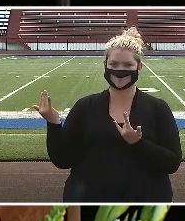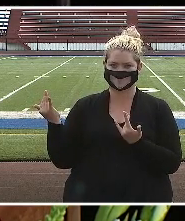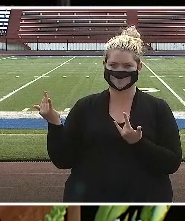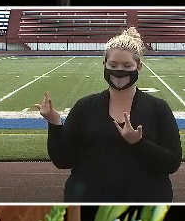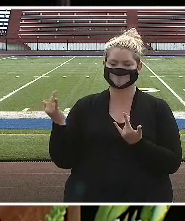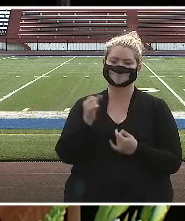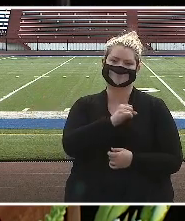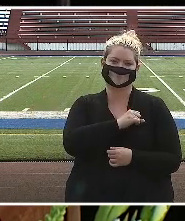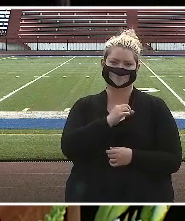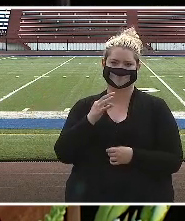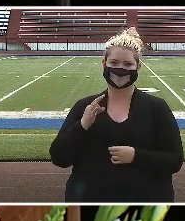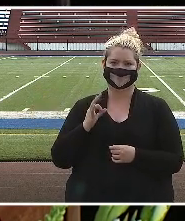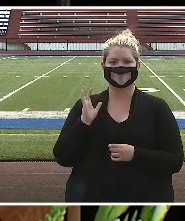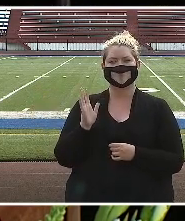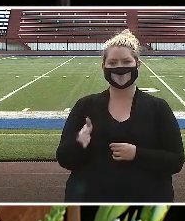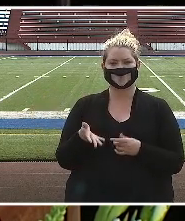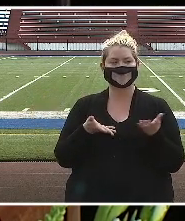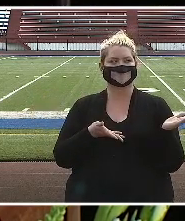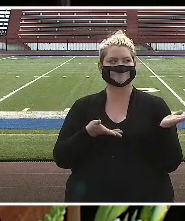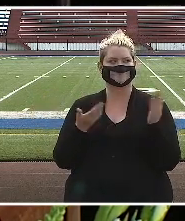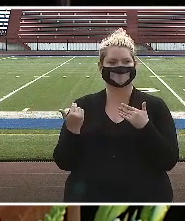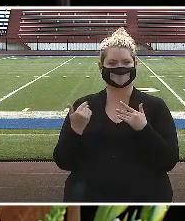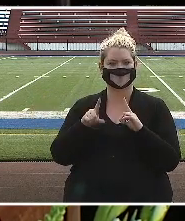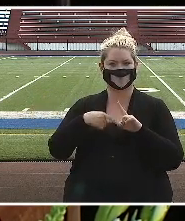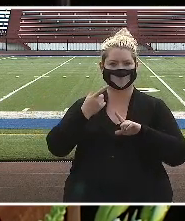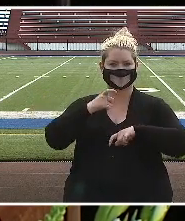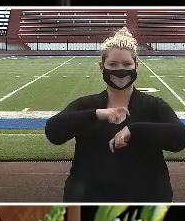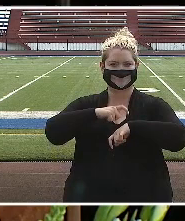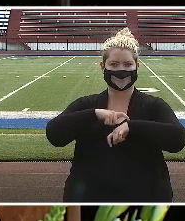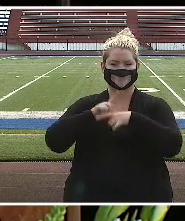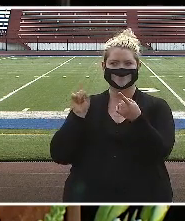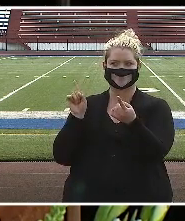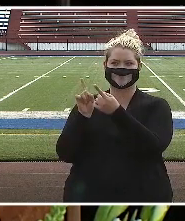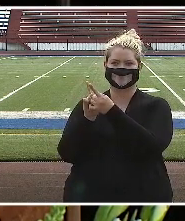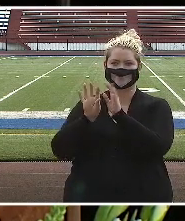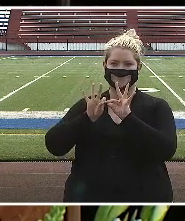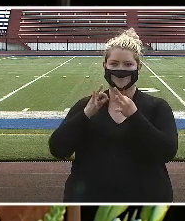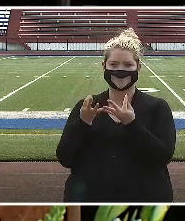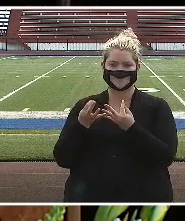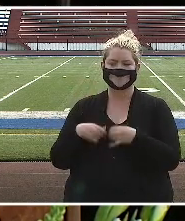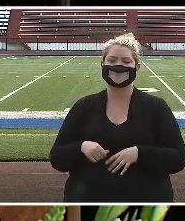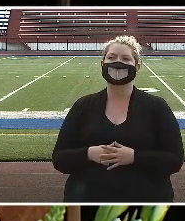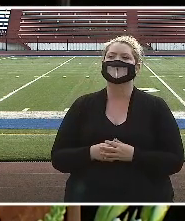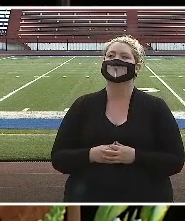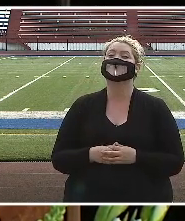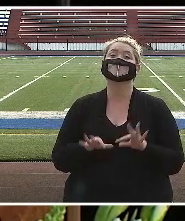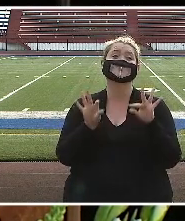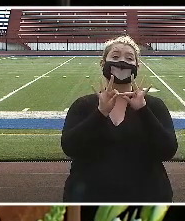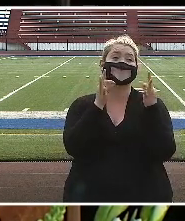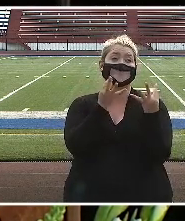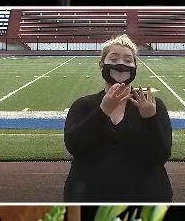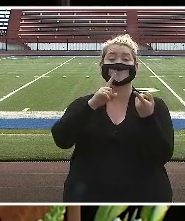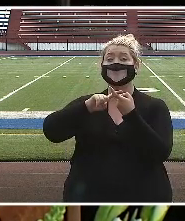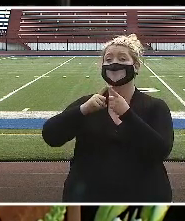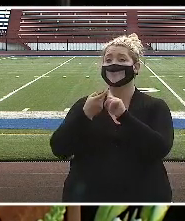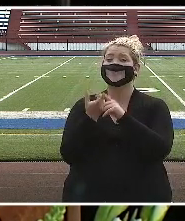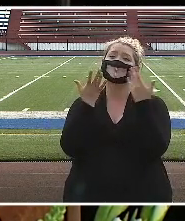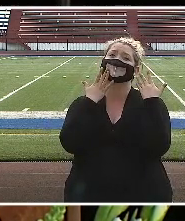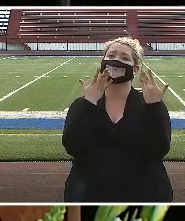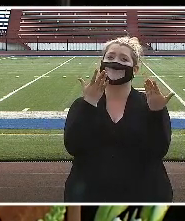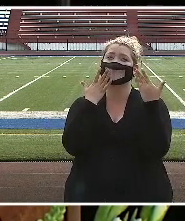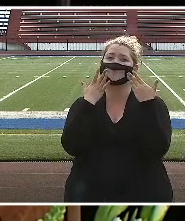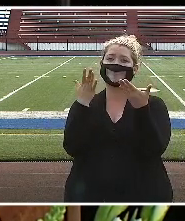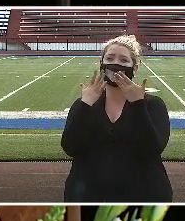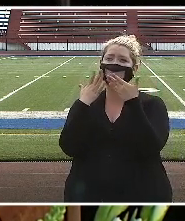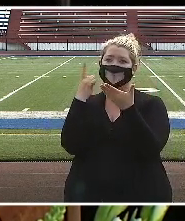marshals to soon meet your families. And for our families and friends, thank you very much for coming, celebrating